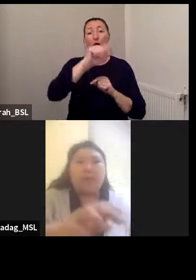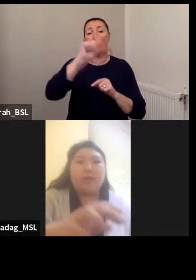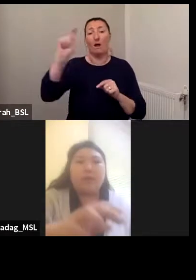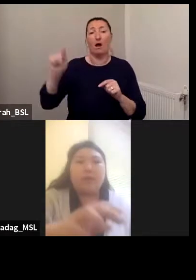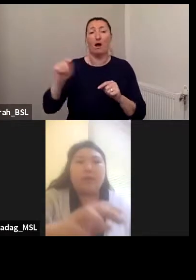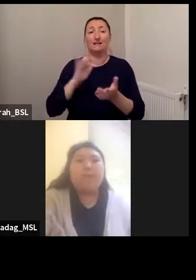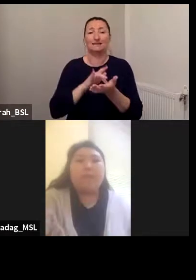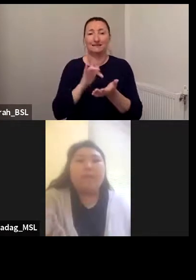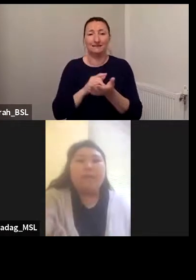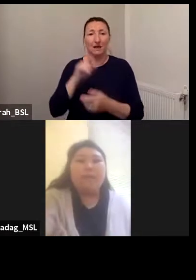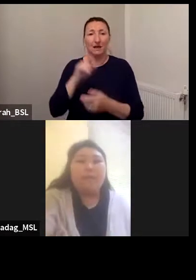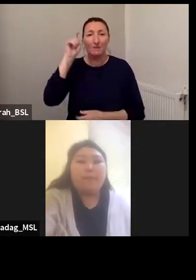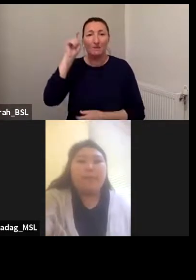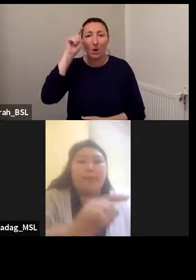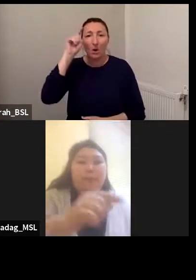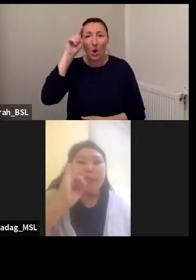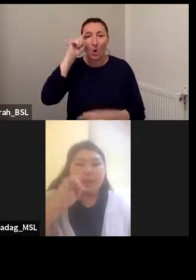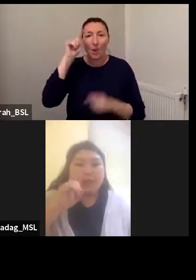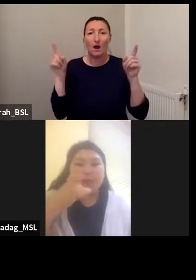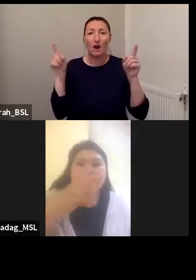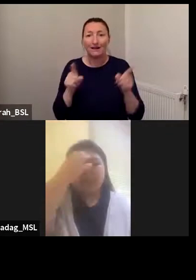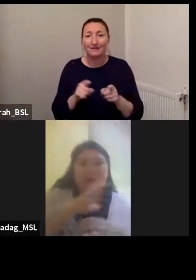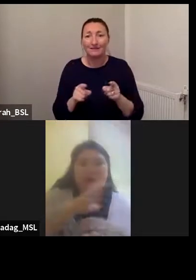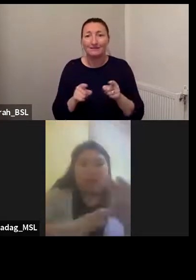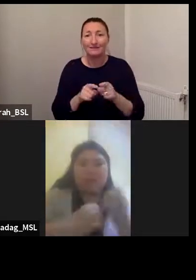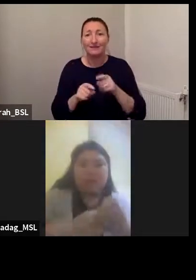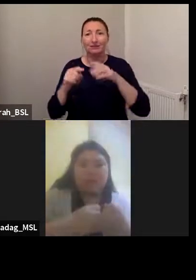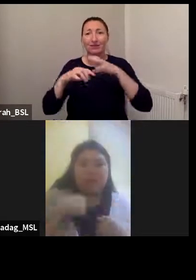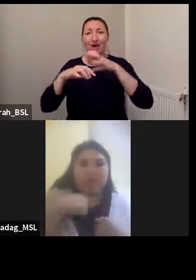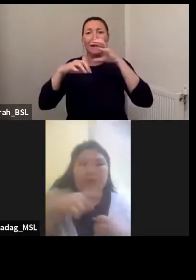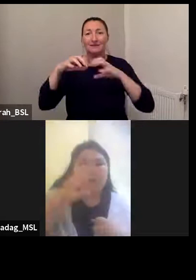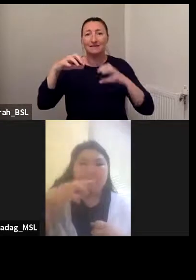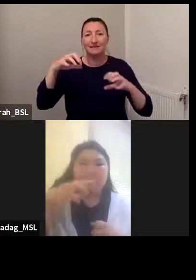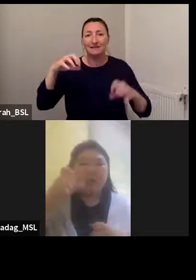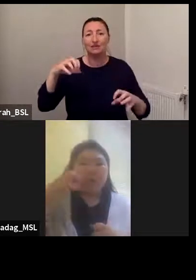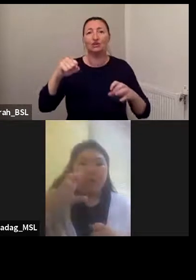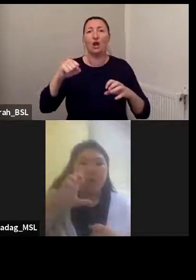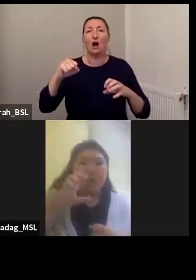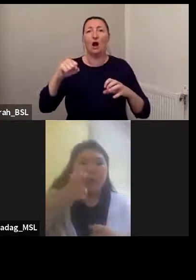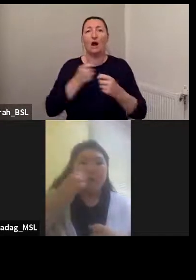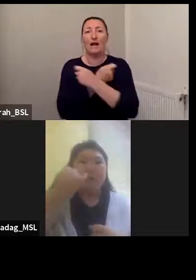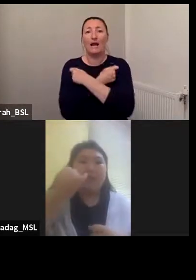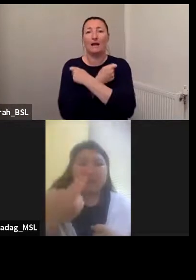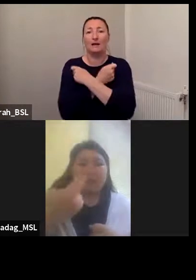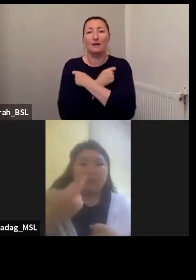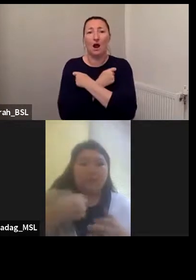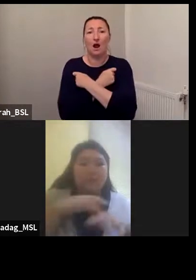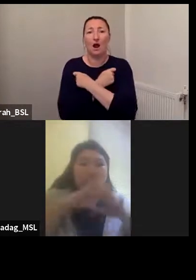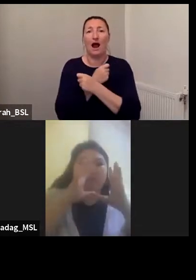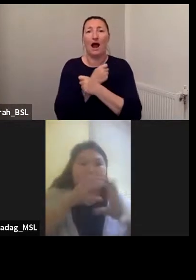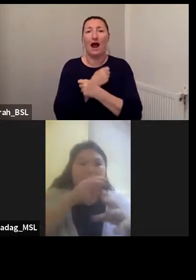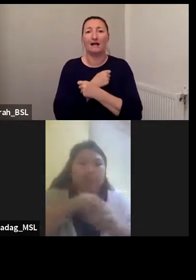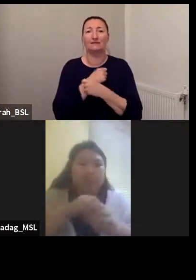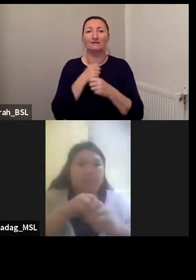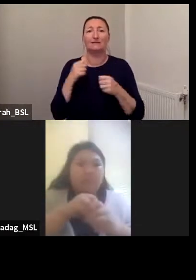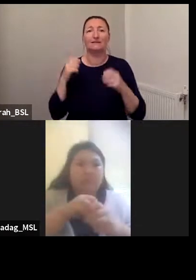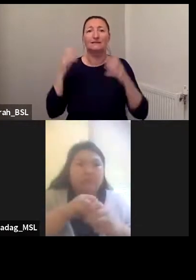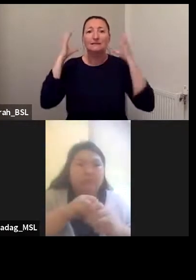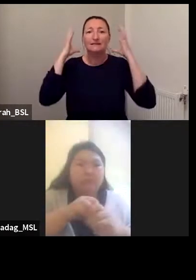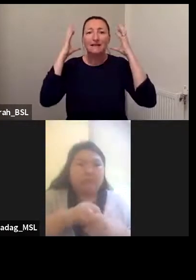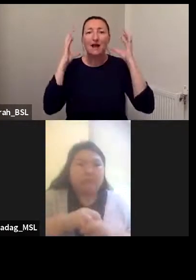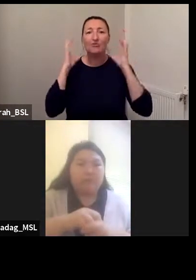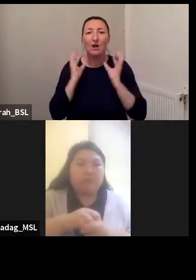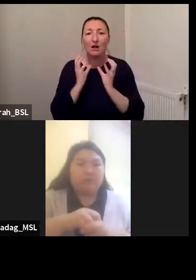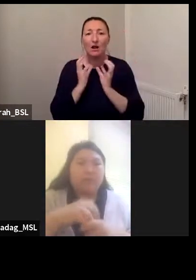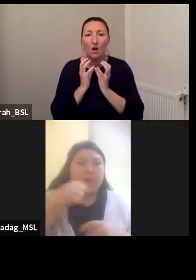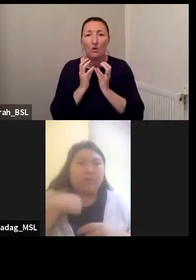countries like Mongolia, India, Indonesia, Kenya, and Sierra Leone. And we're working with local partners to understand the current state